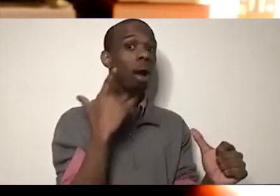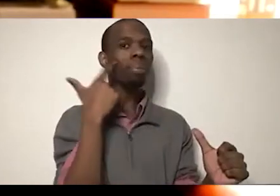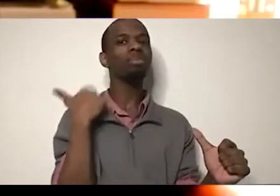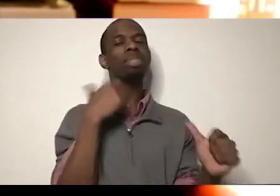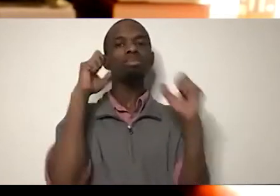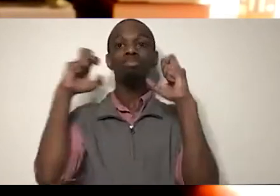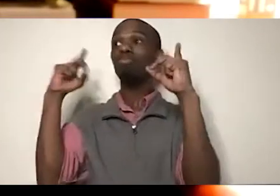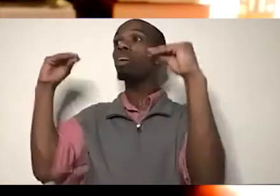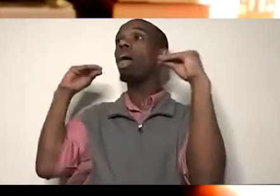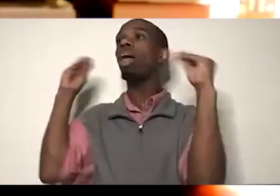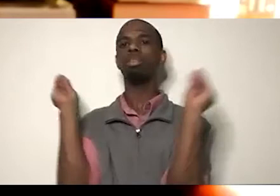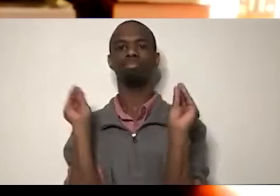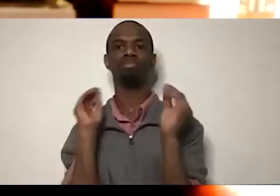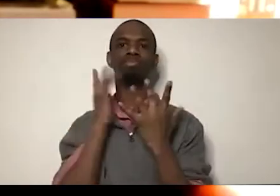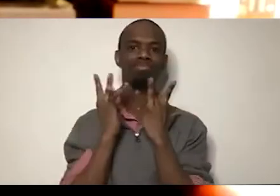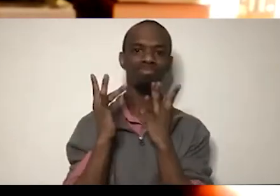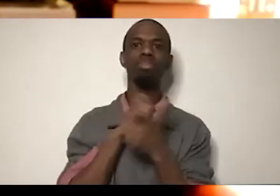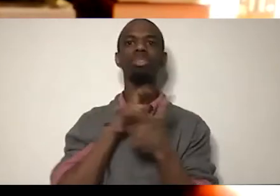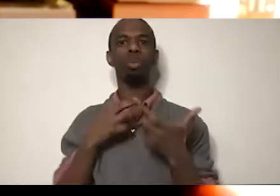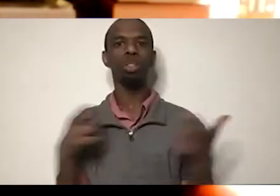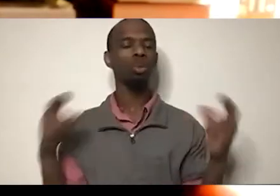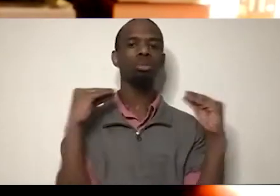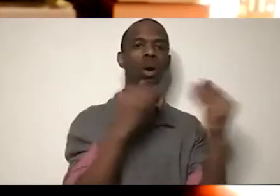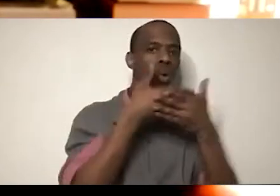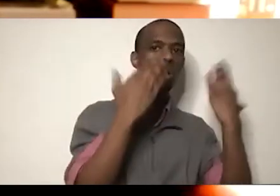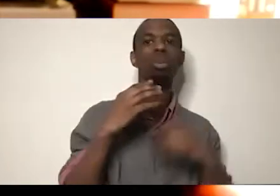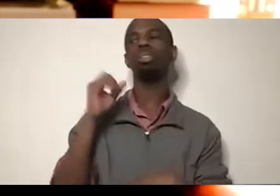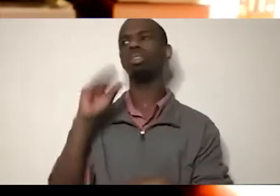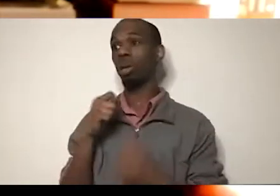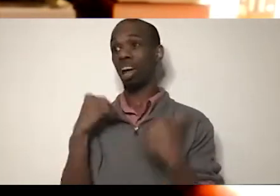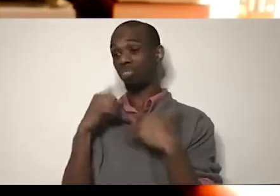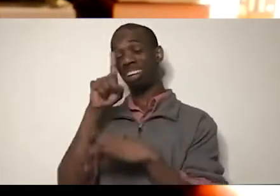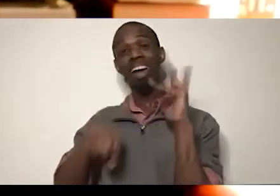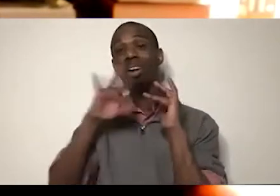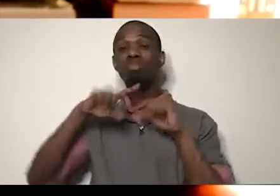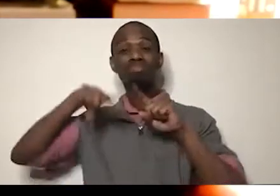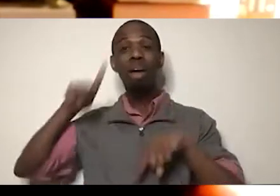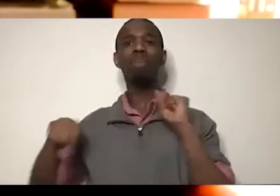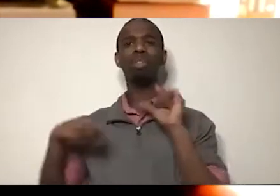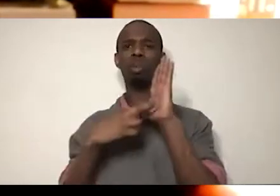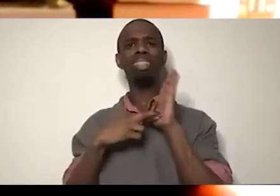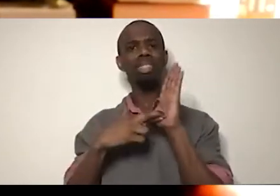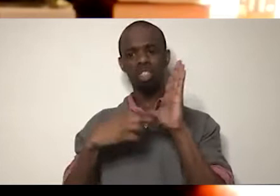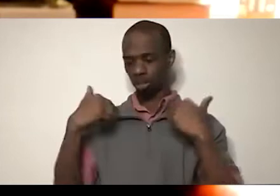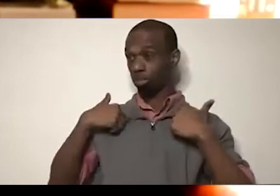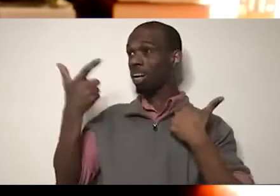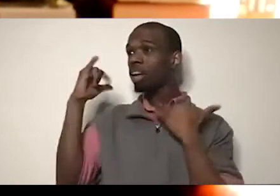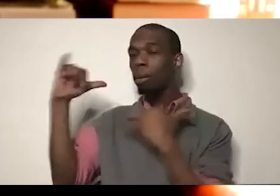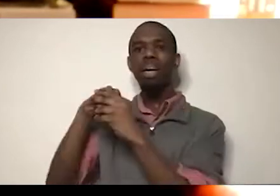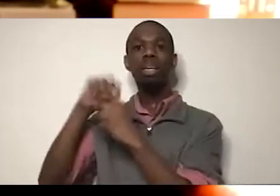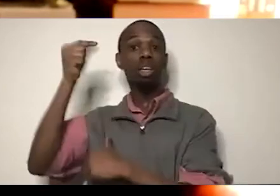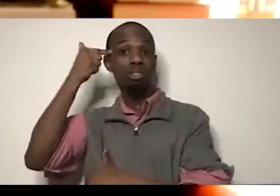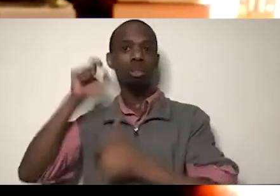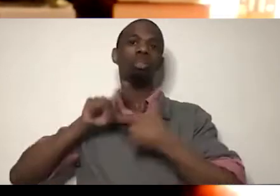in philanthropy, in the commissions and boards that are deciding on utility costs and water costs.